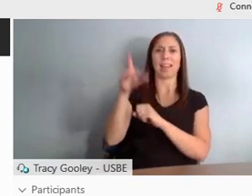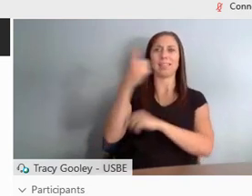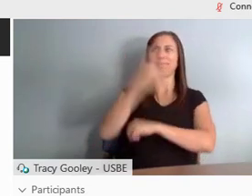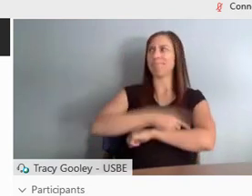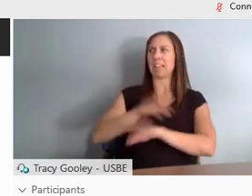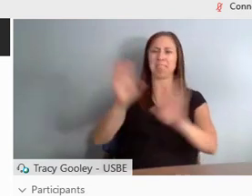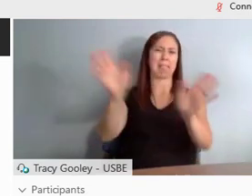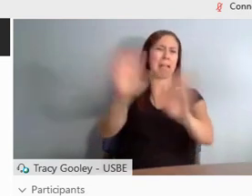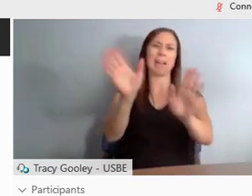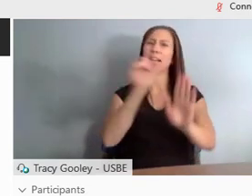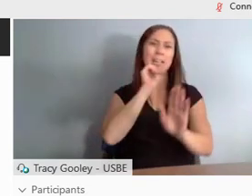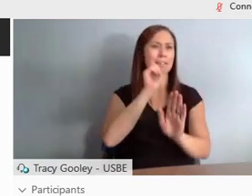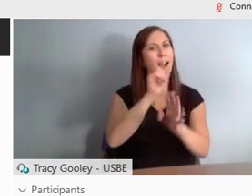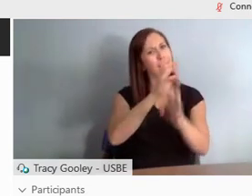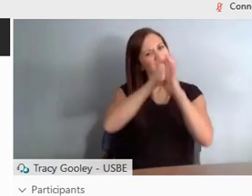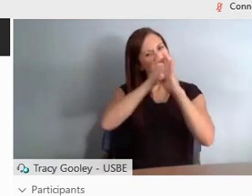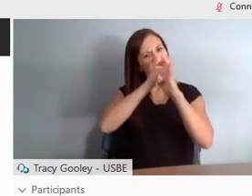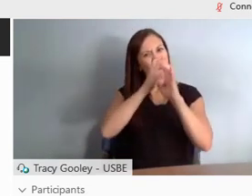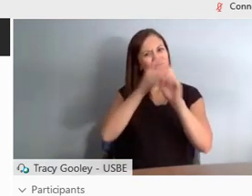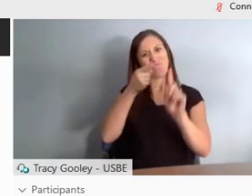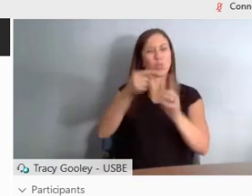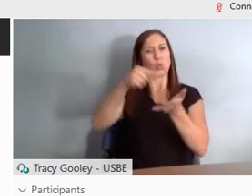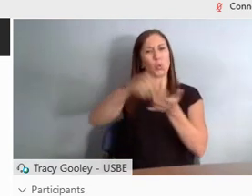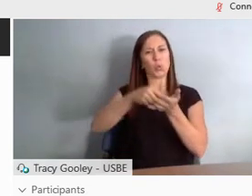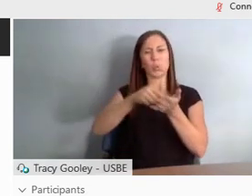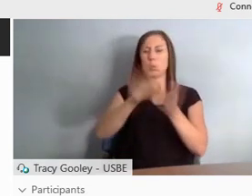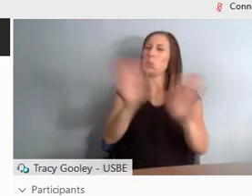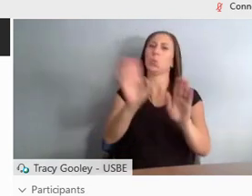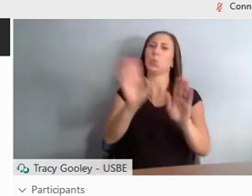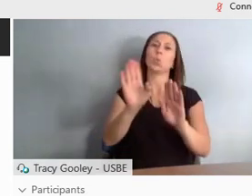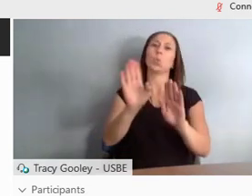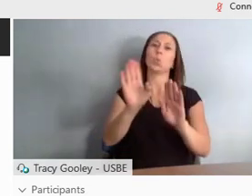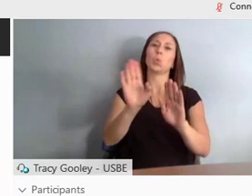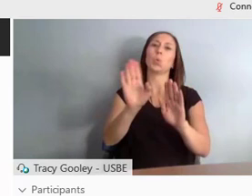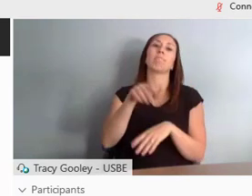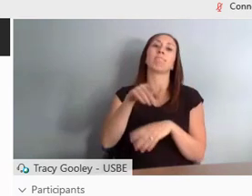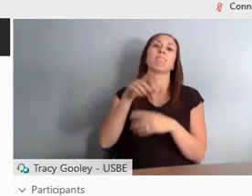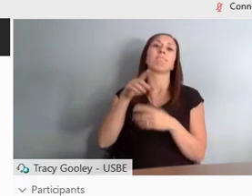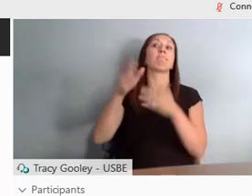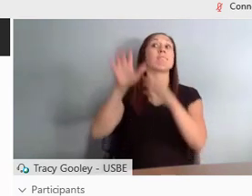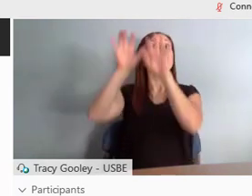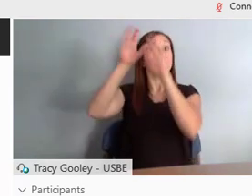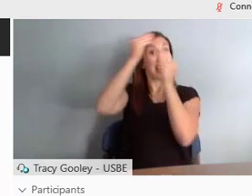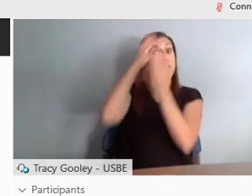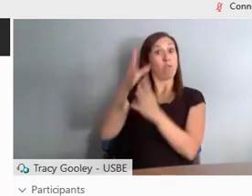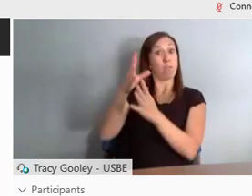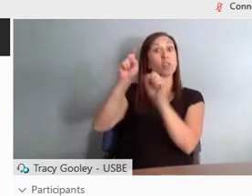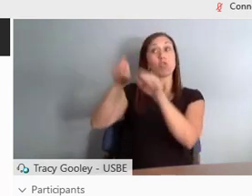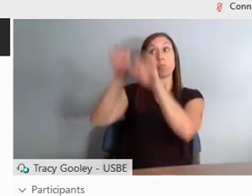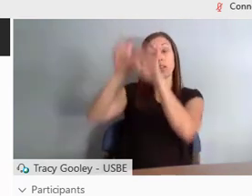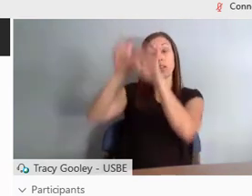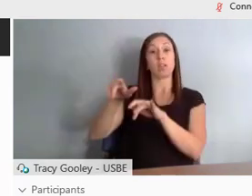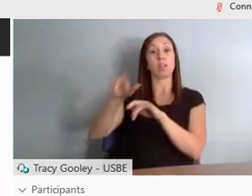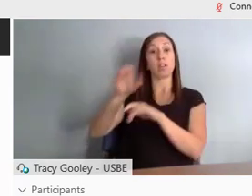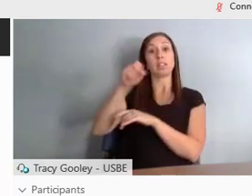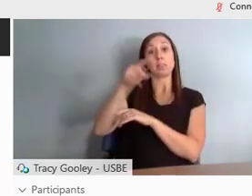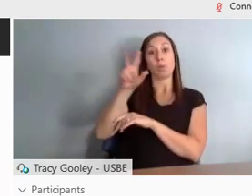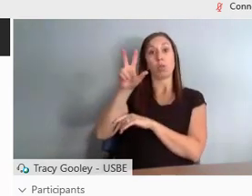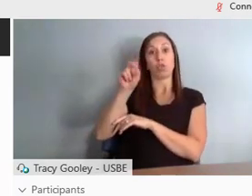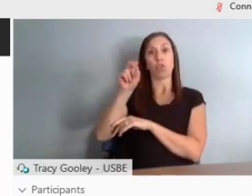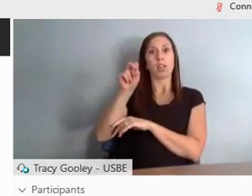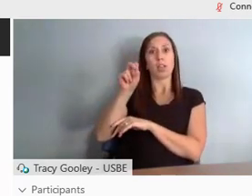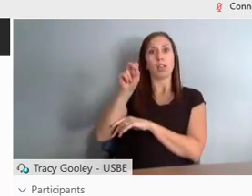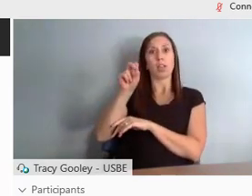that made me think that. So just ignore that. Data should be entered by September 30th. So does that help clarify for you guys?